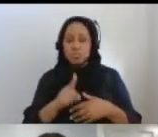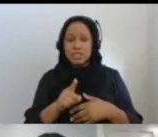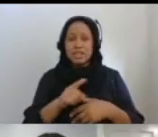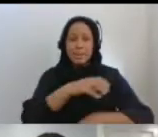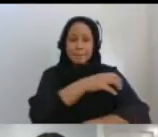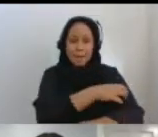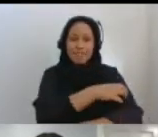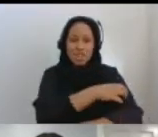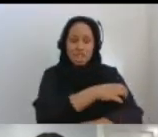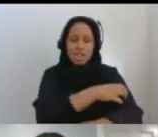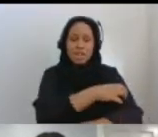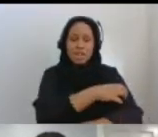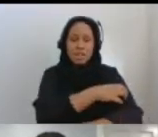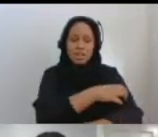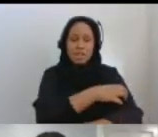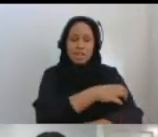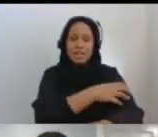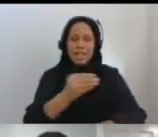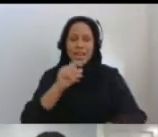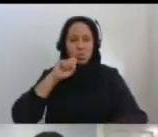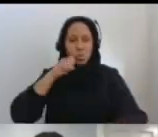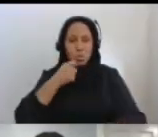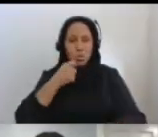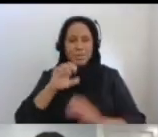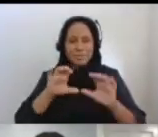powerful and cool category.